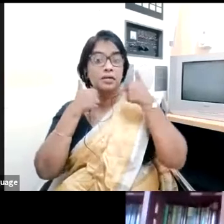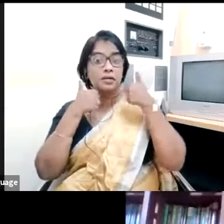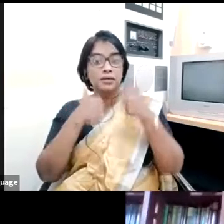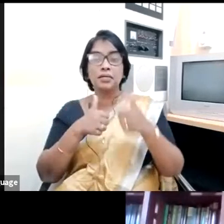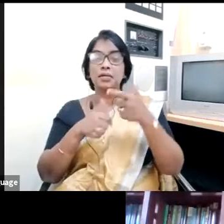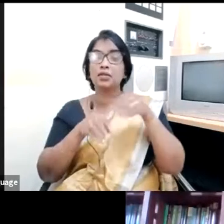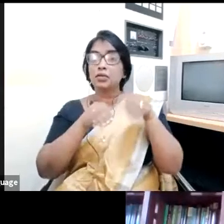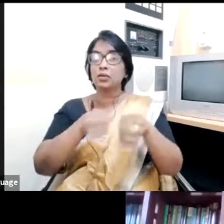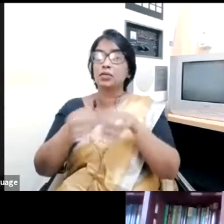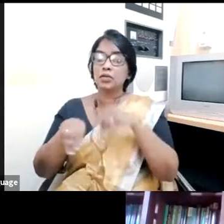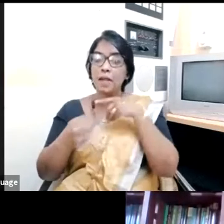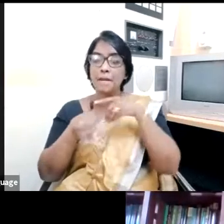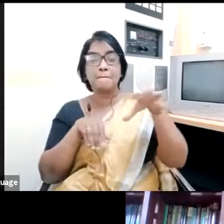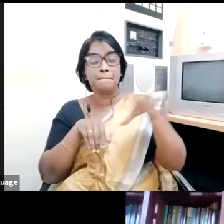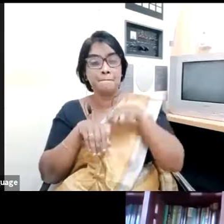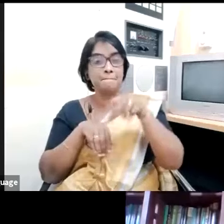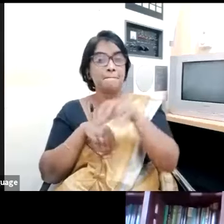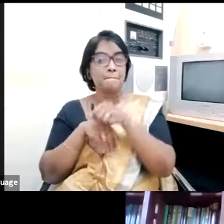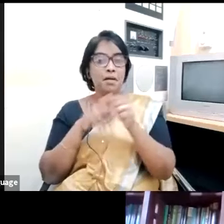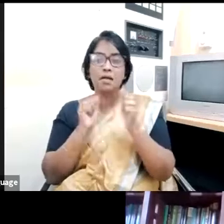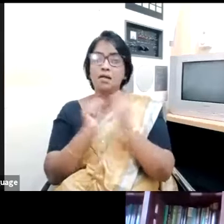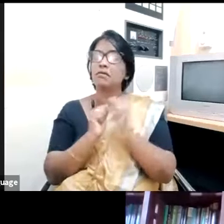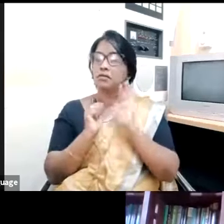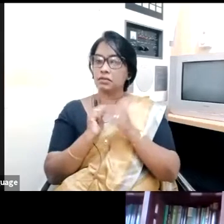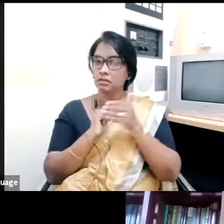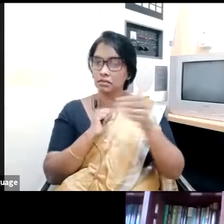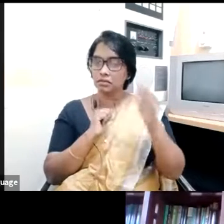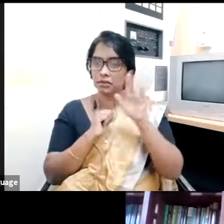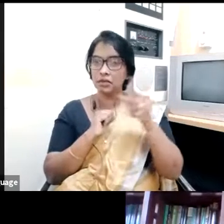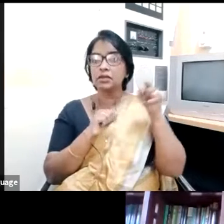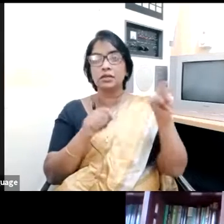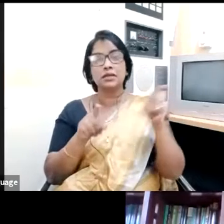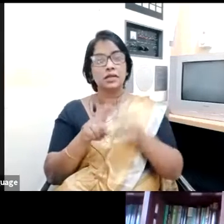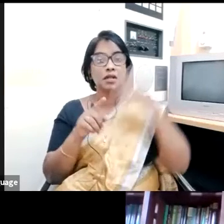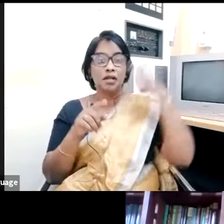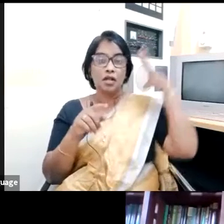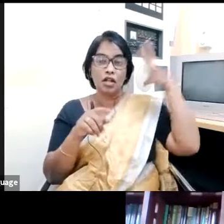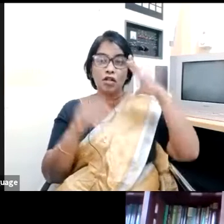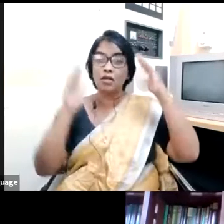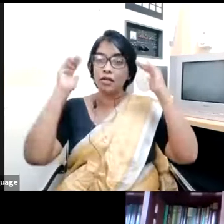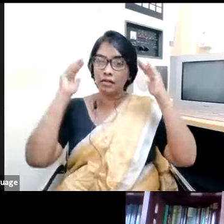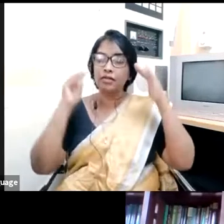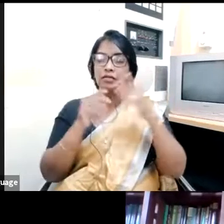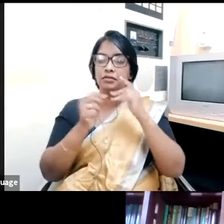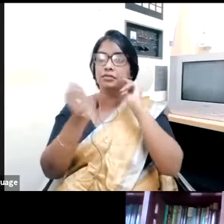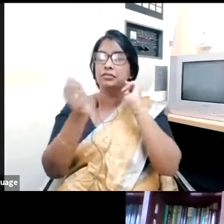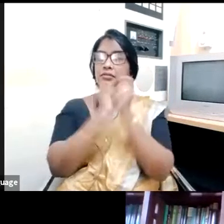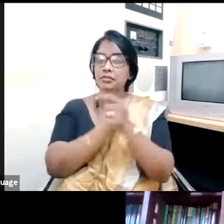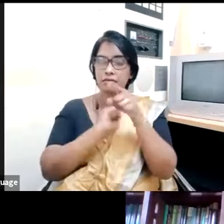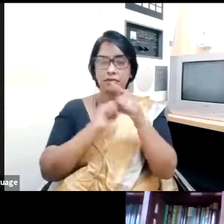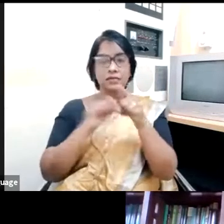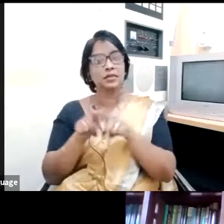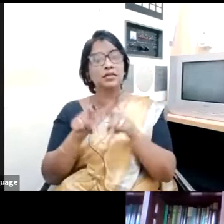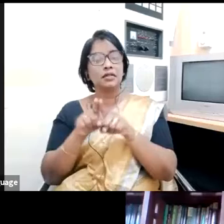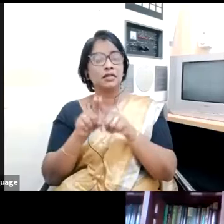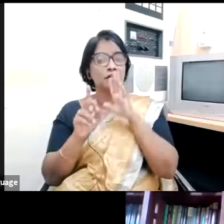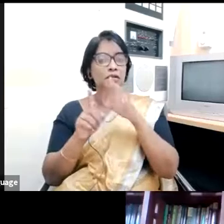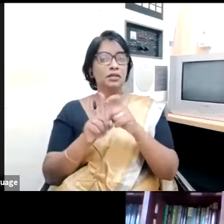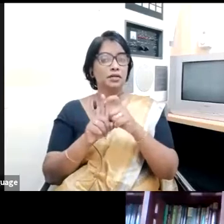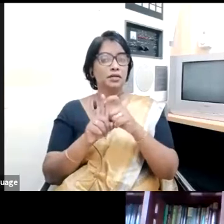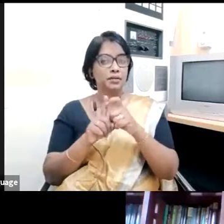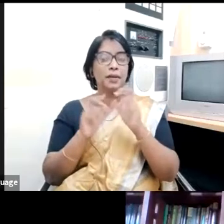the adverse effects of the climate emergency that is thrust upon us. We are very particular in enhancing